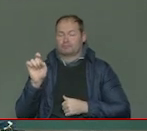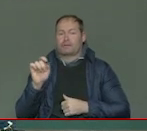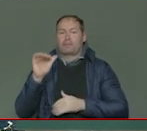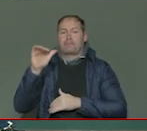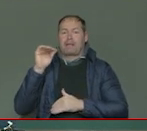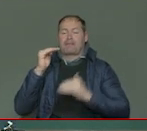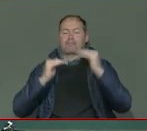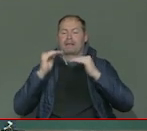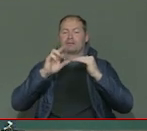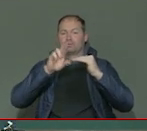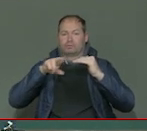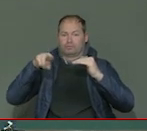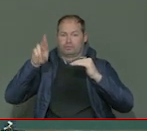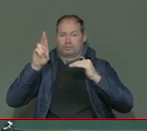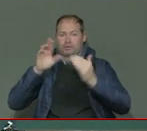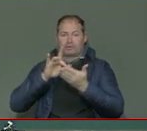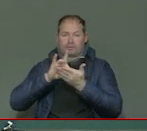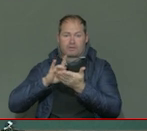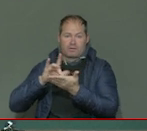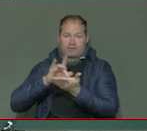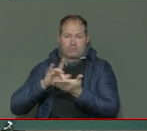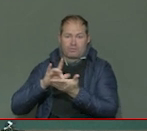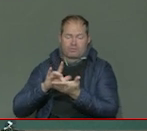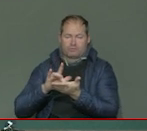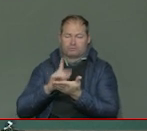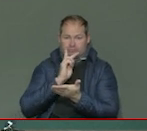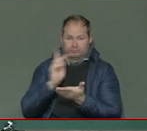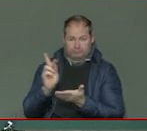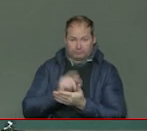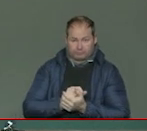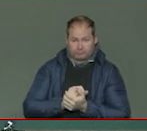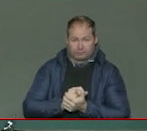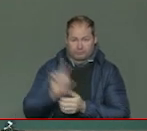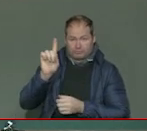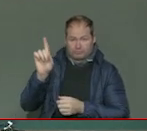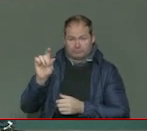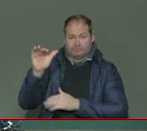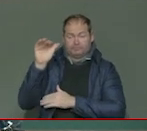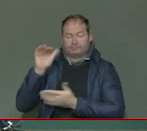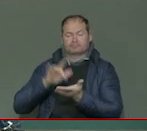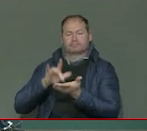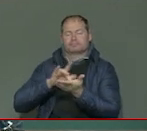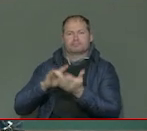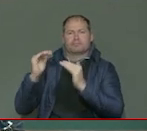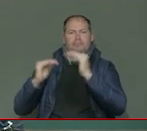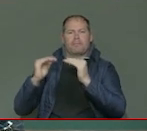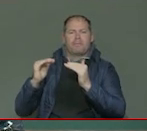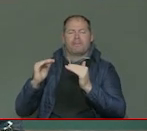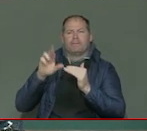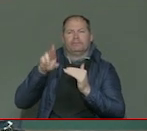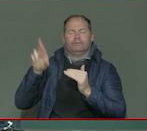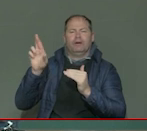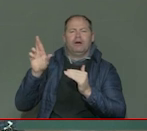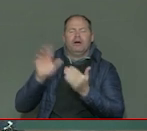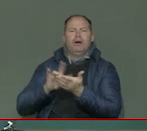you see that, calculate the correct bank balance. How did you first, when you started with